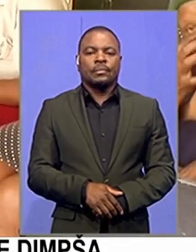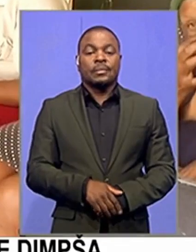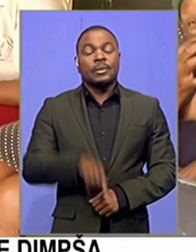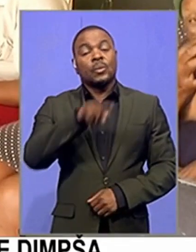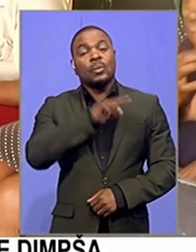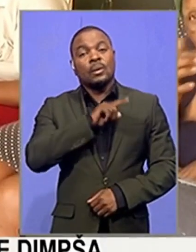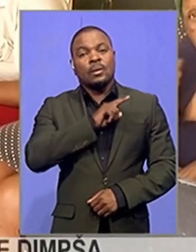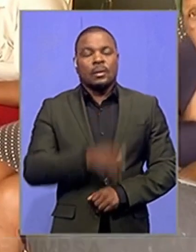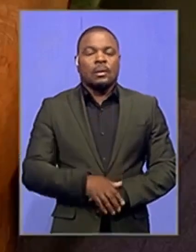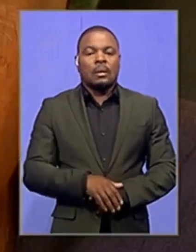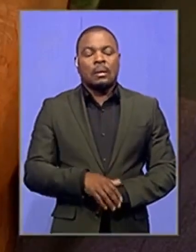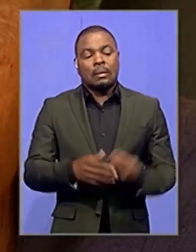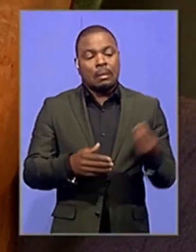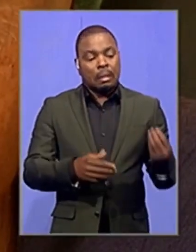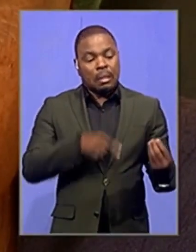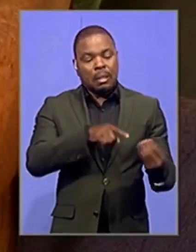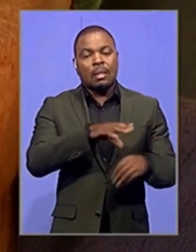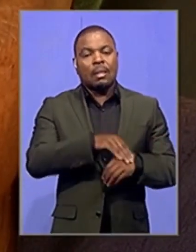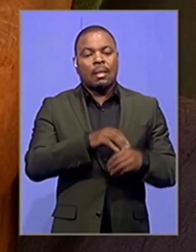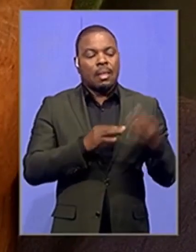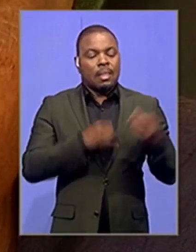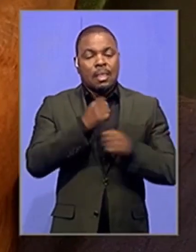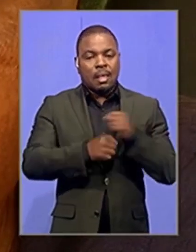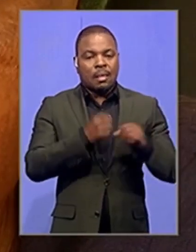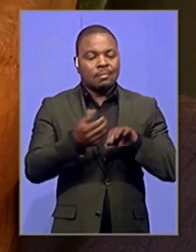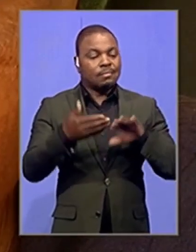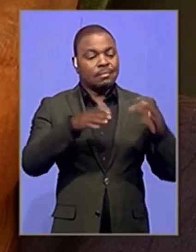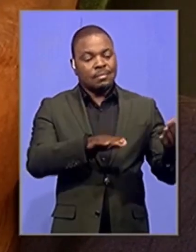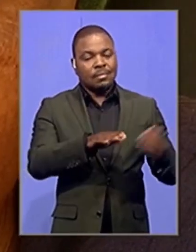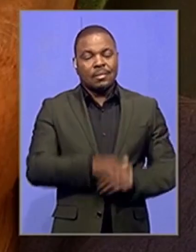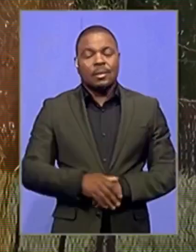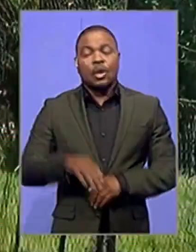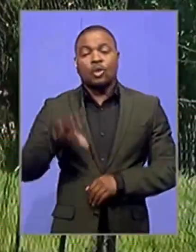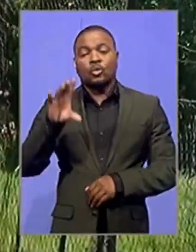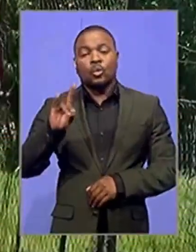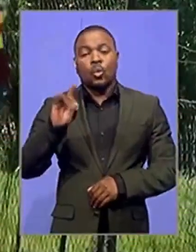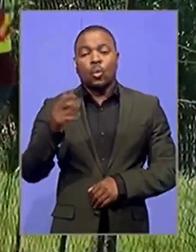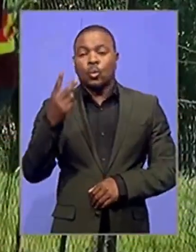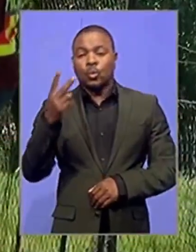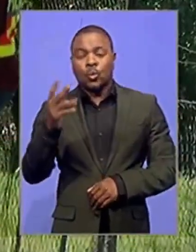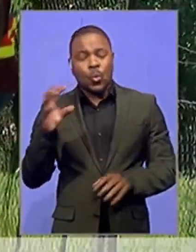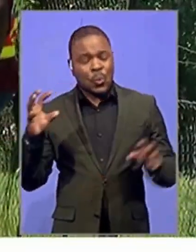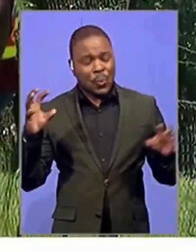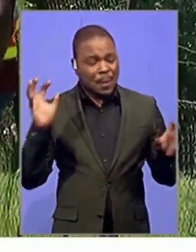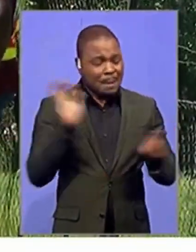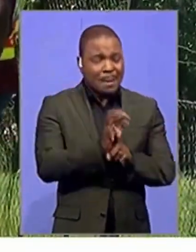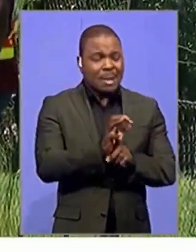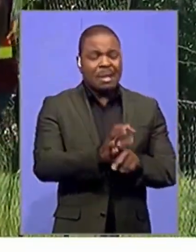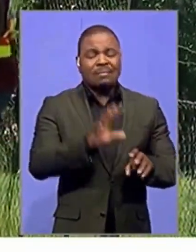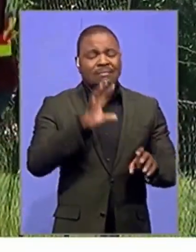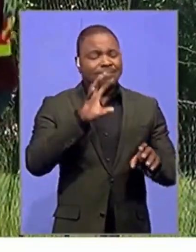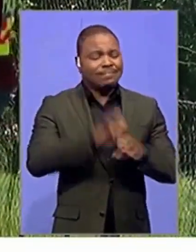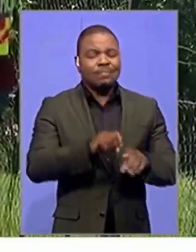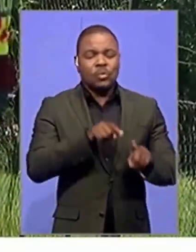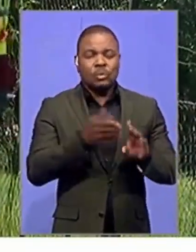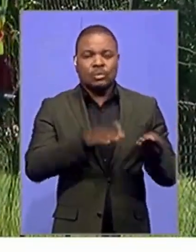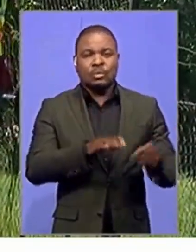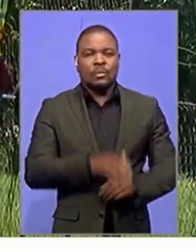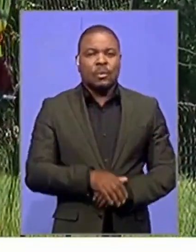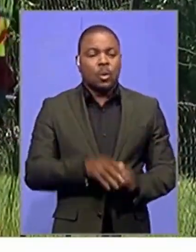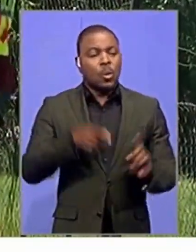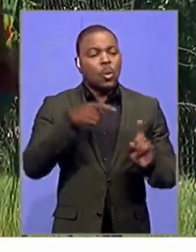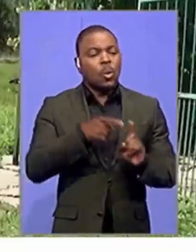se se latela go hlokofala ga ngwana wa mengwaga e meraro morago ga go gagauthwa ke dimpša tšeo tše pedi tša mohuta woo.